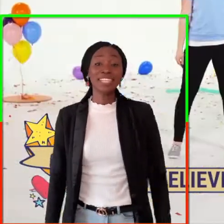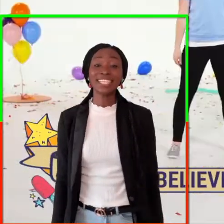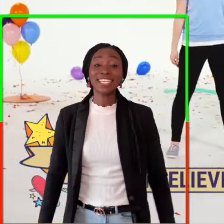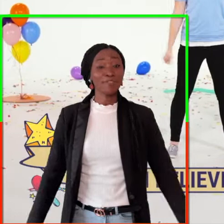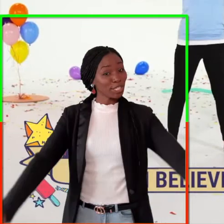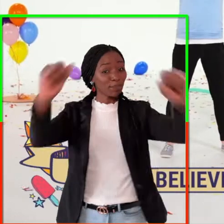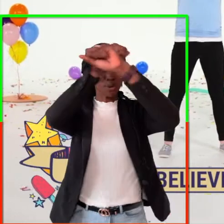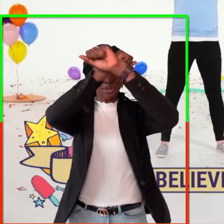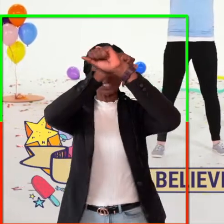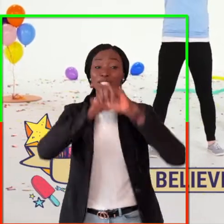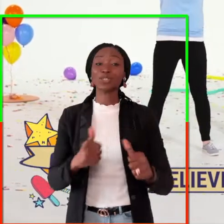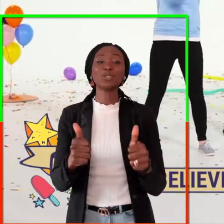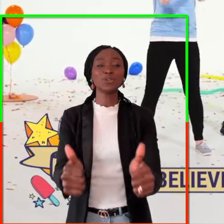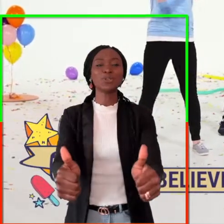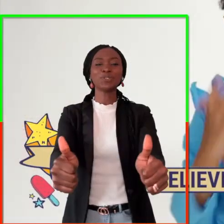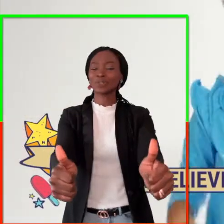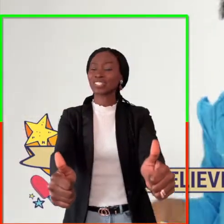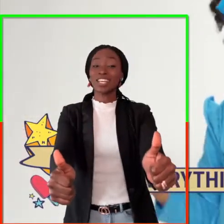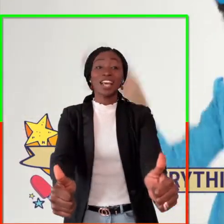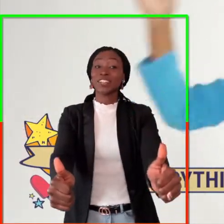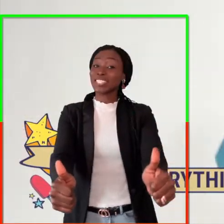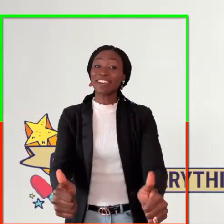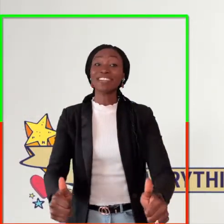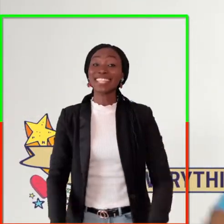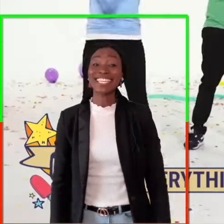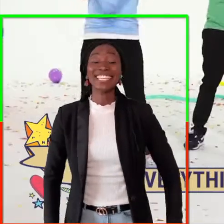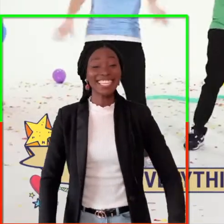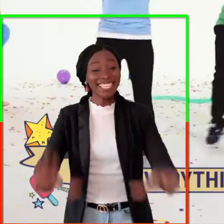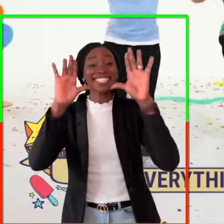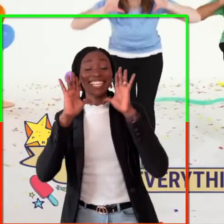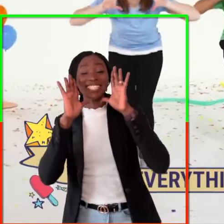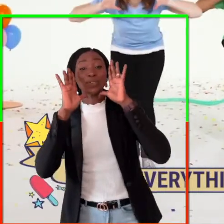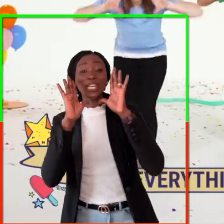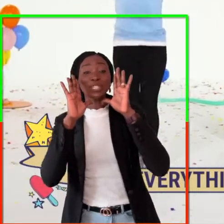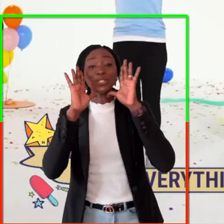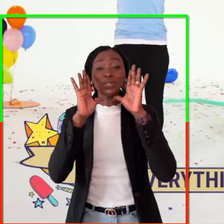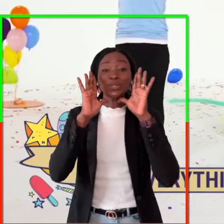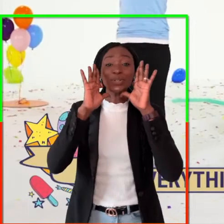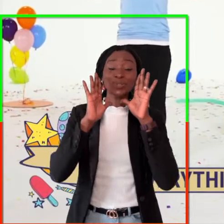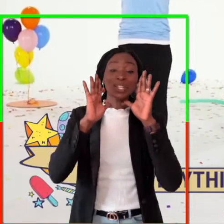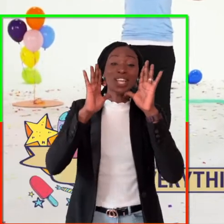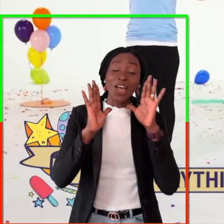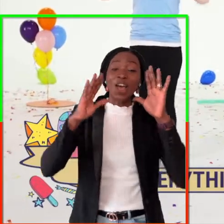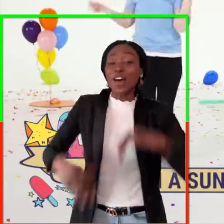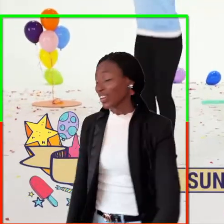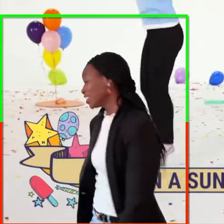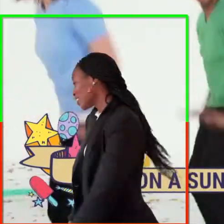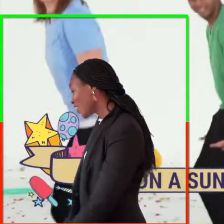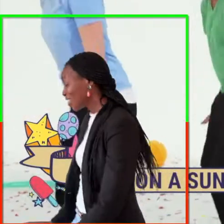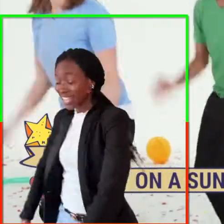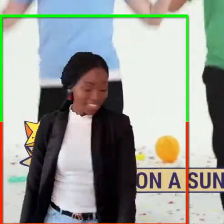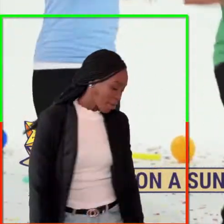I believe his promise is true, 'cause everything he says he will do.